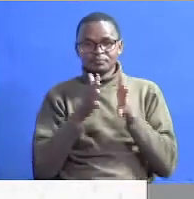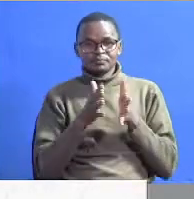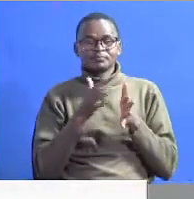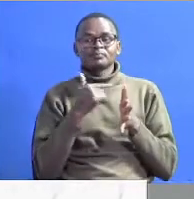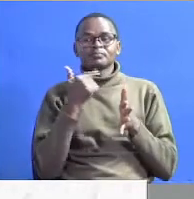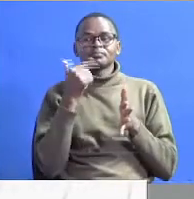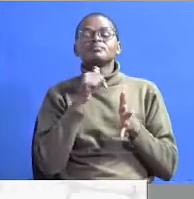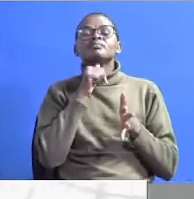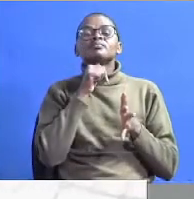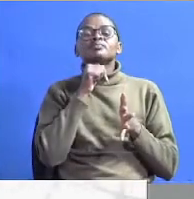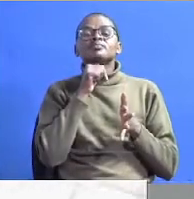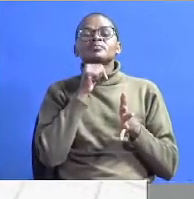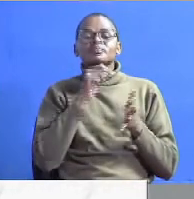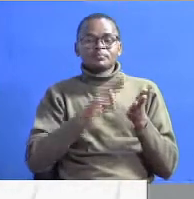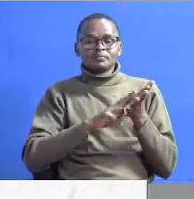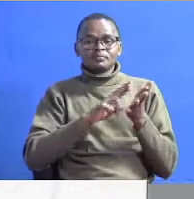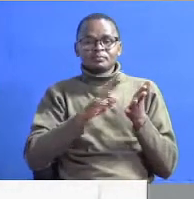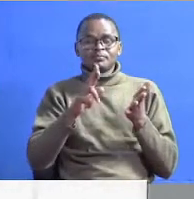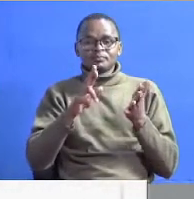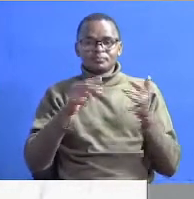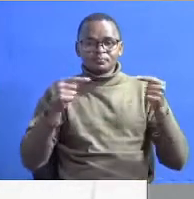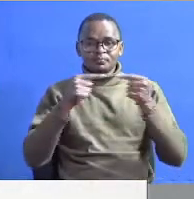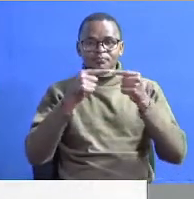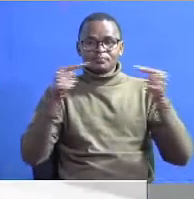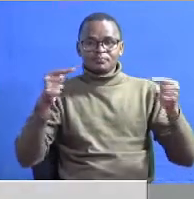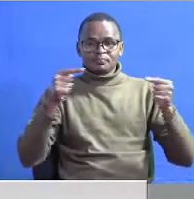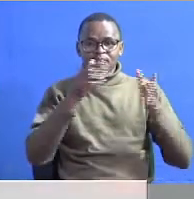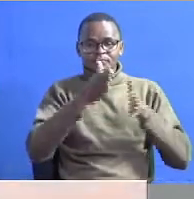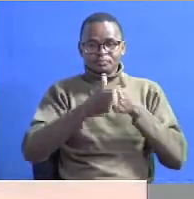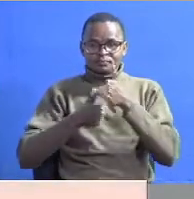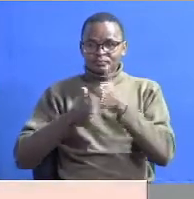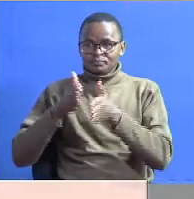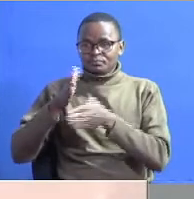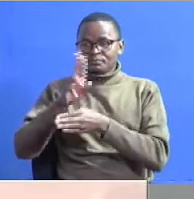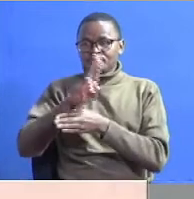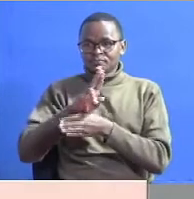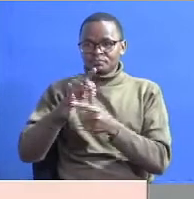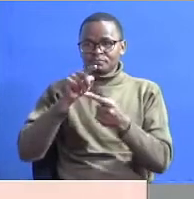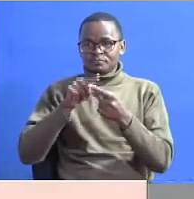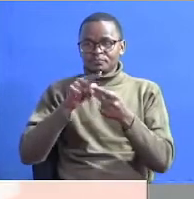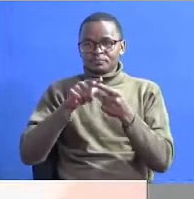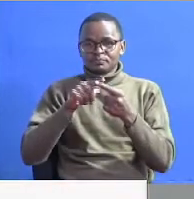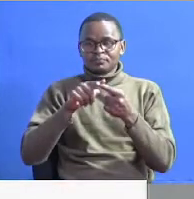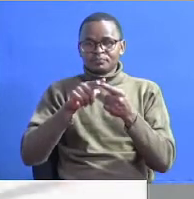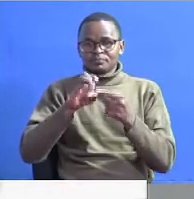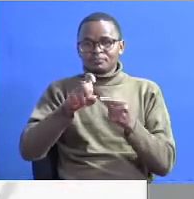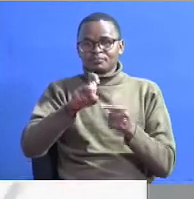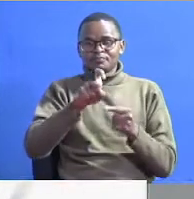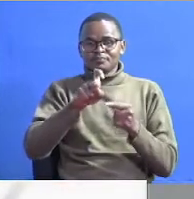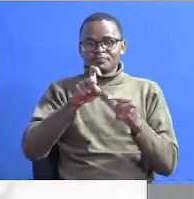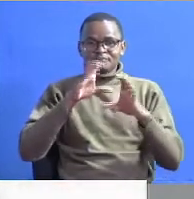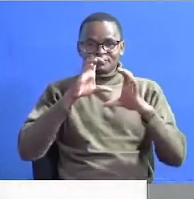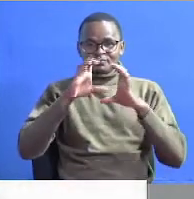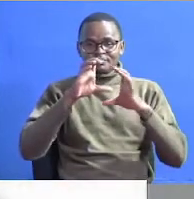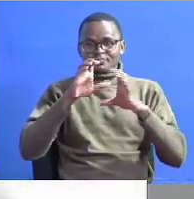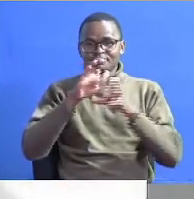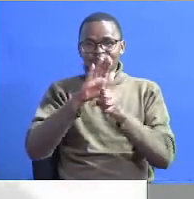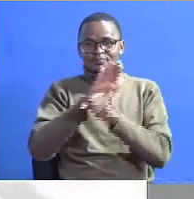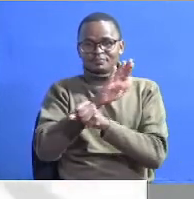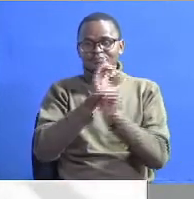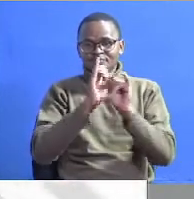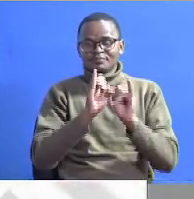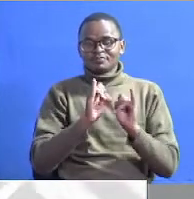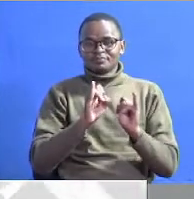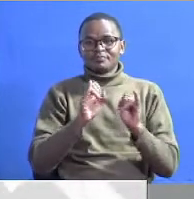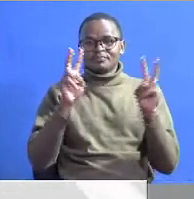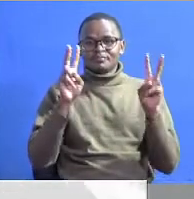will not reveal to the enemy the strategy he is going to use to excommunicate fully. Right. Now,